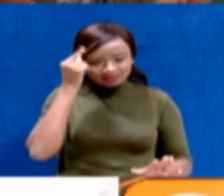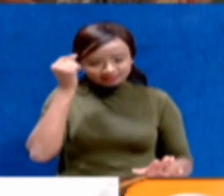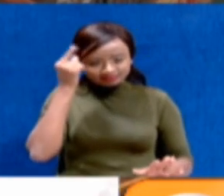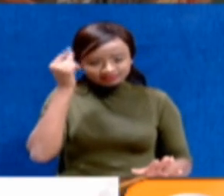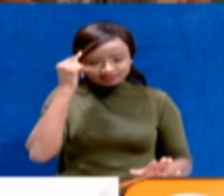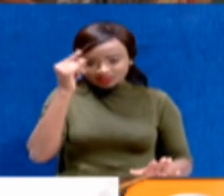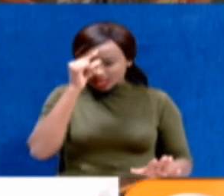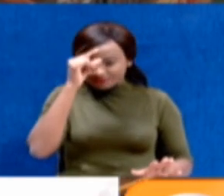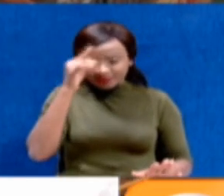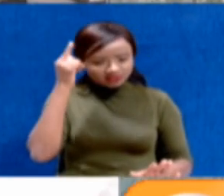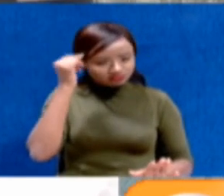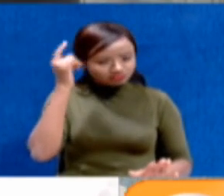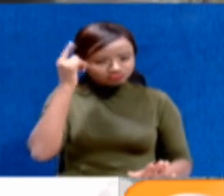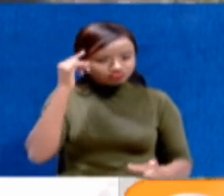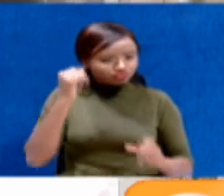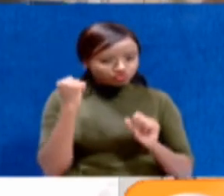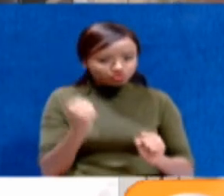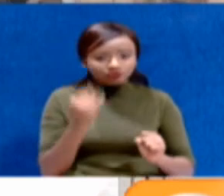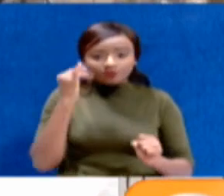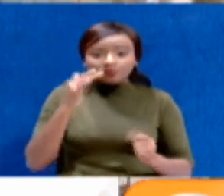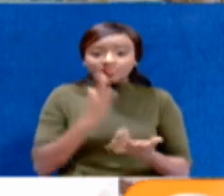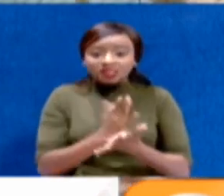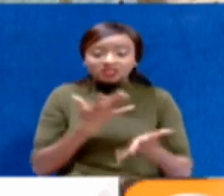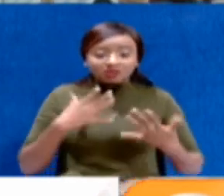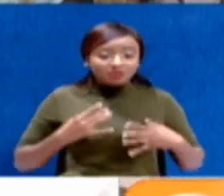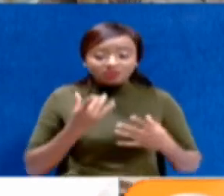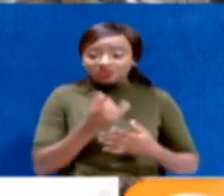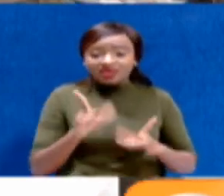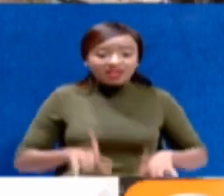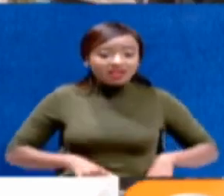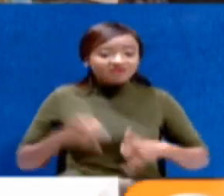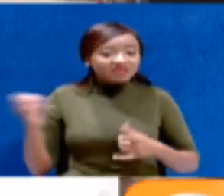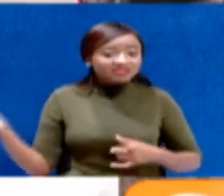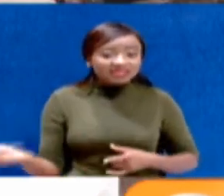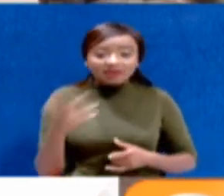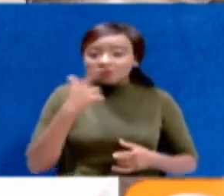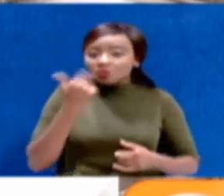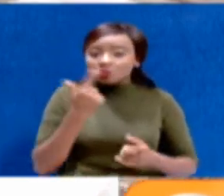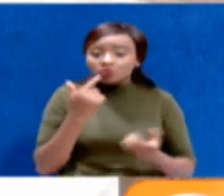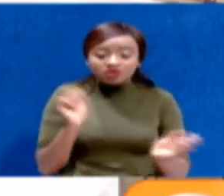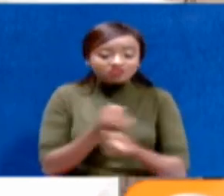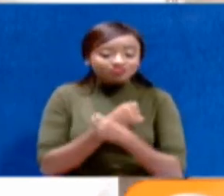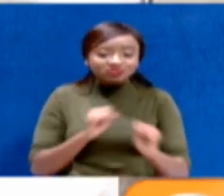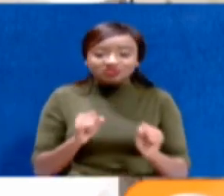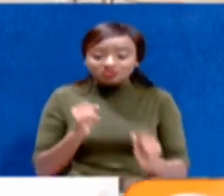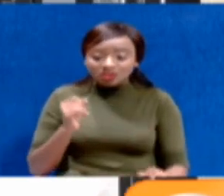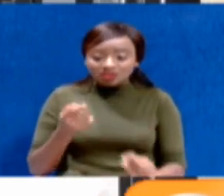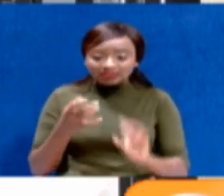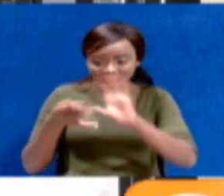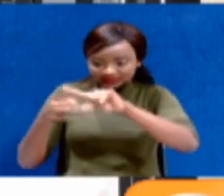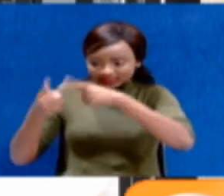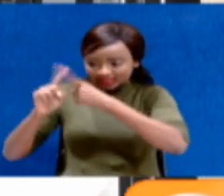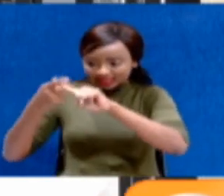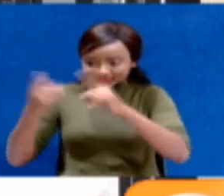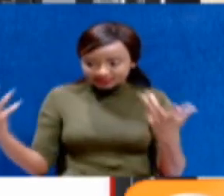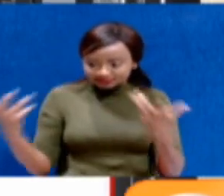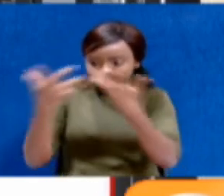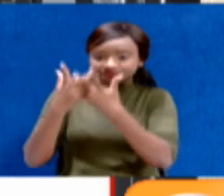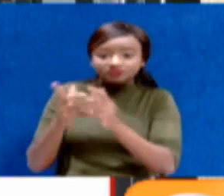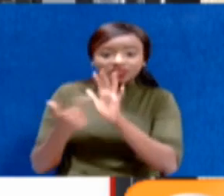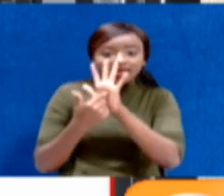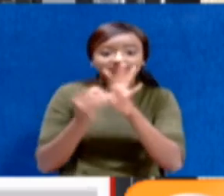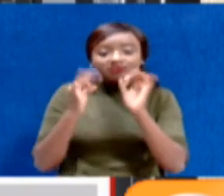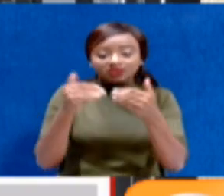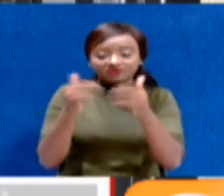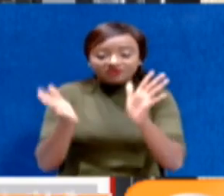and execute, considering circumstances of people living in low-income areas who cannot meet the WHO standards. Familia kama imezidi